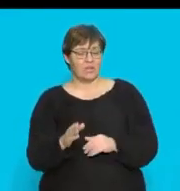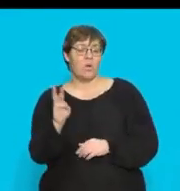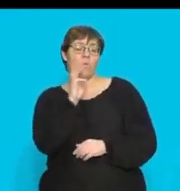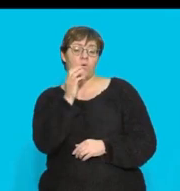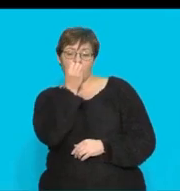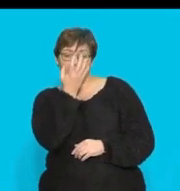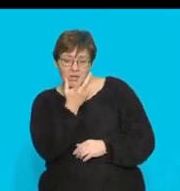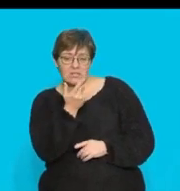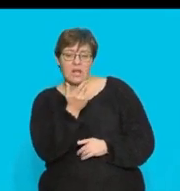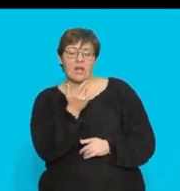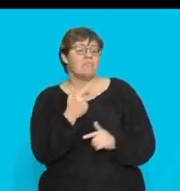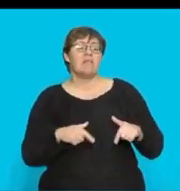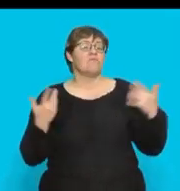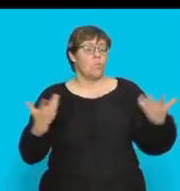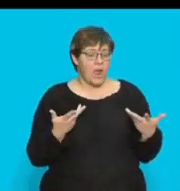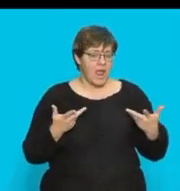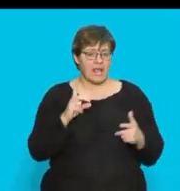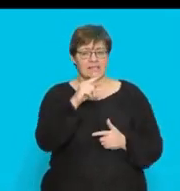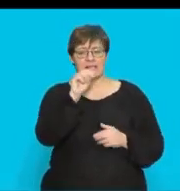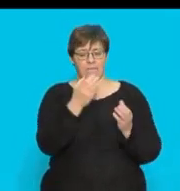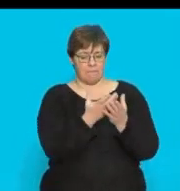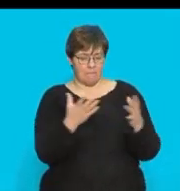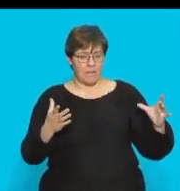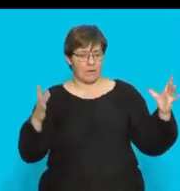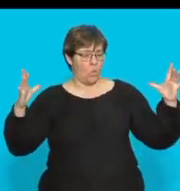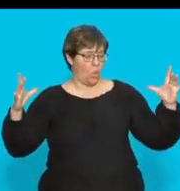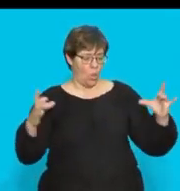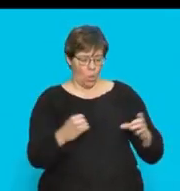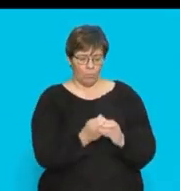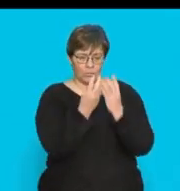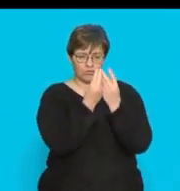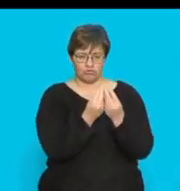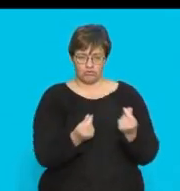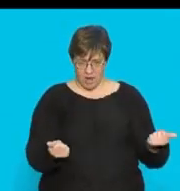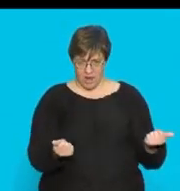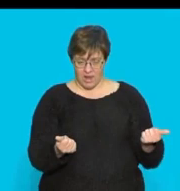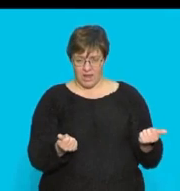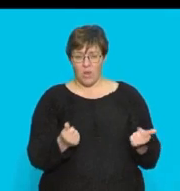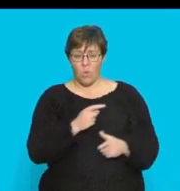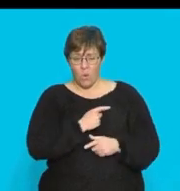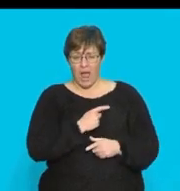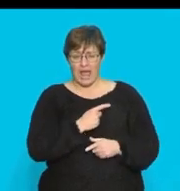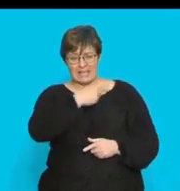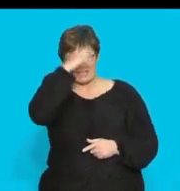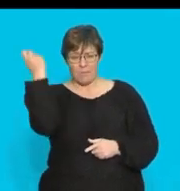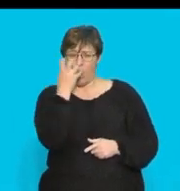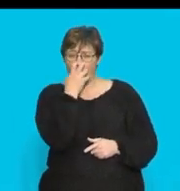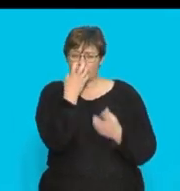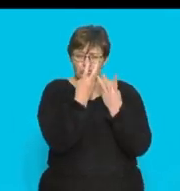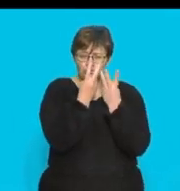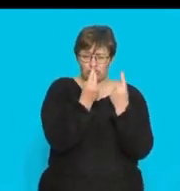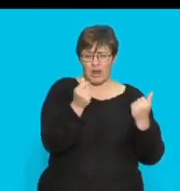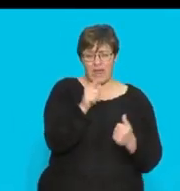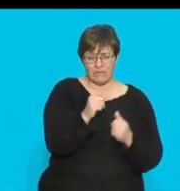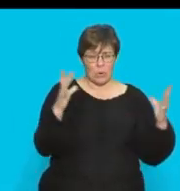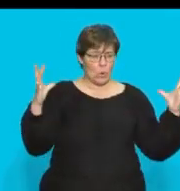waterblommetjies live in dams that can easily dry up towards the end of a hot, dry summer. Remember they